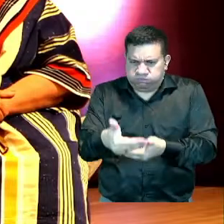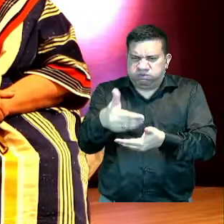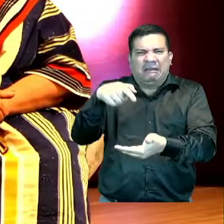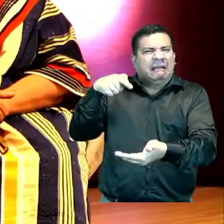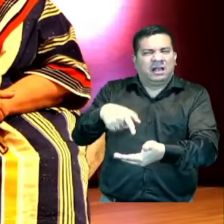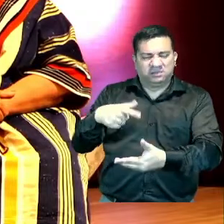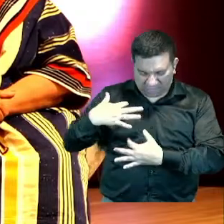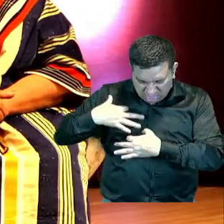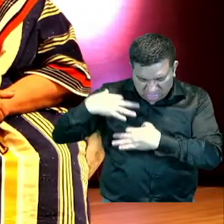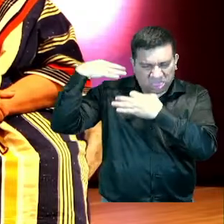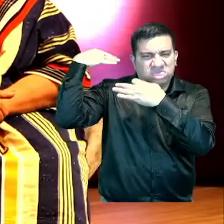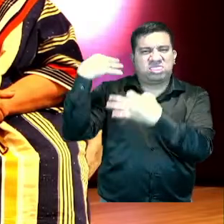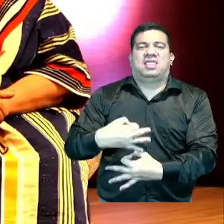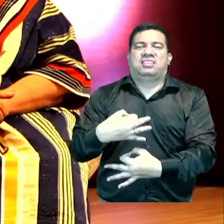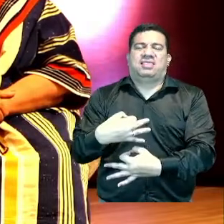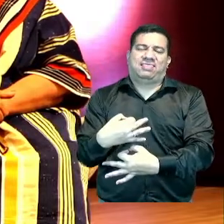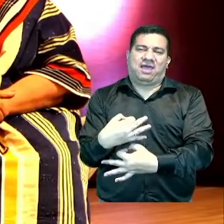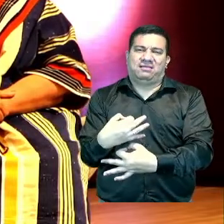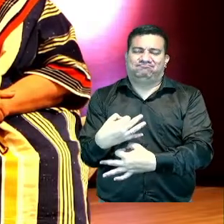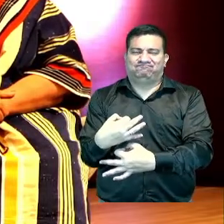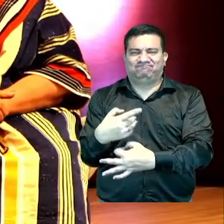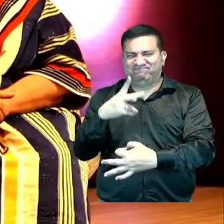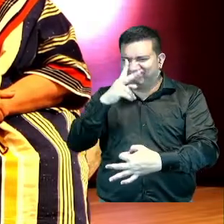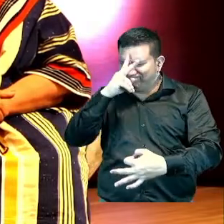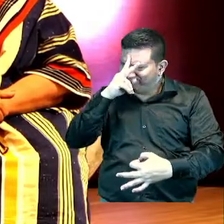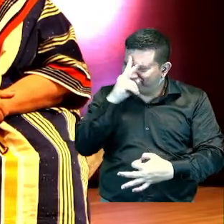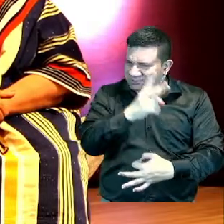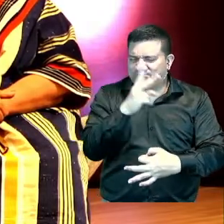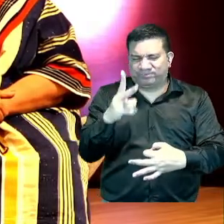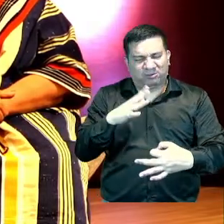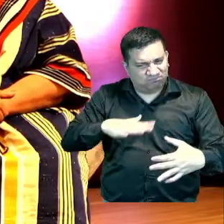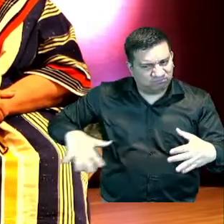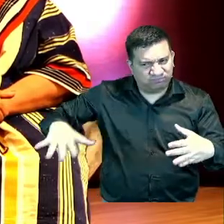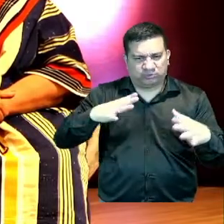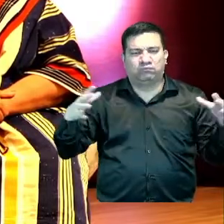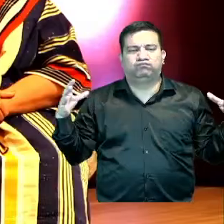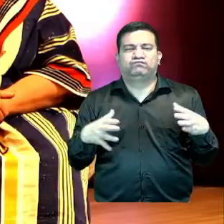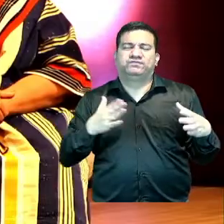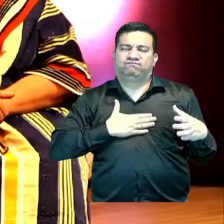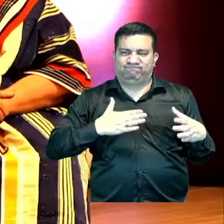dignity, or the restoration of dignity for our people.